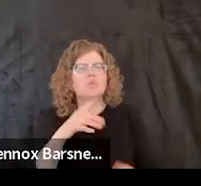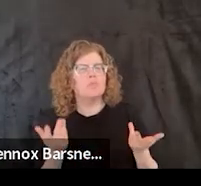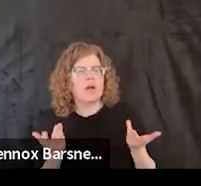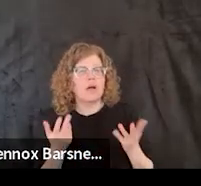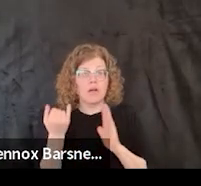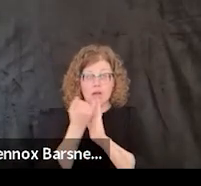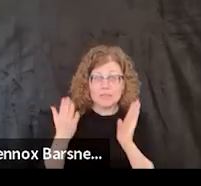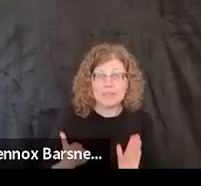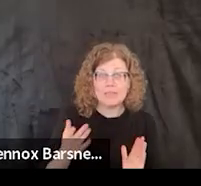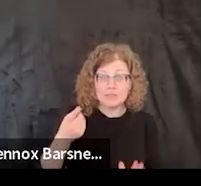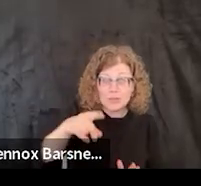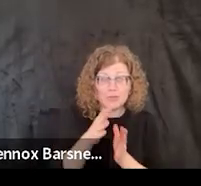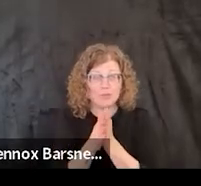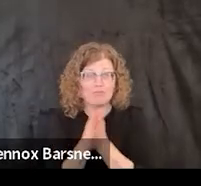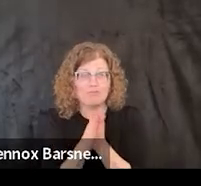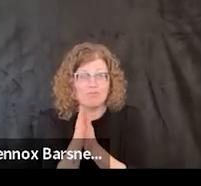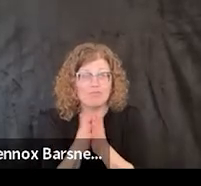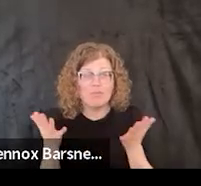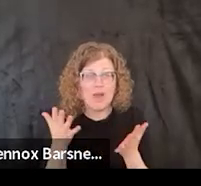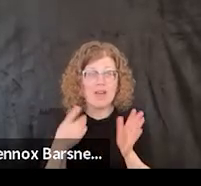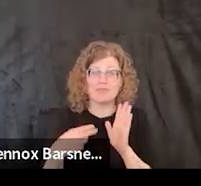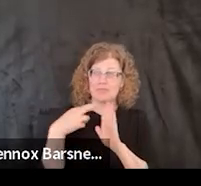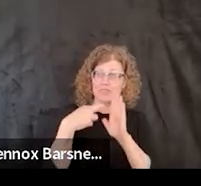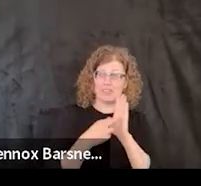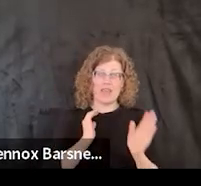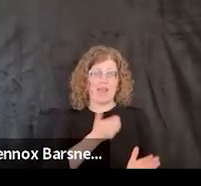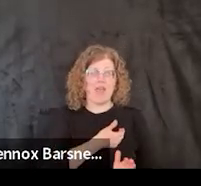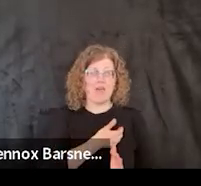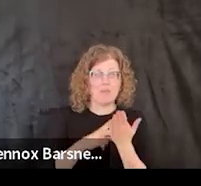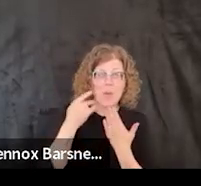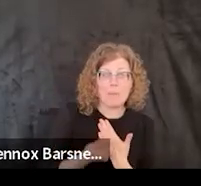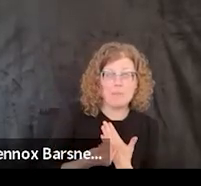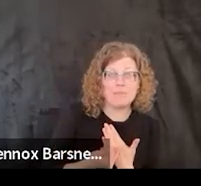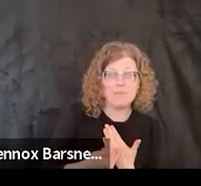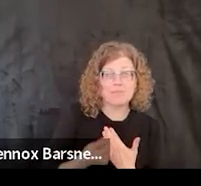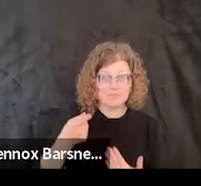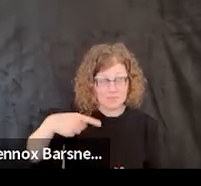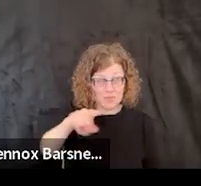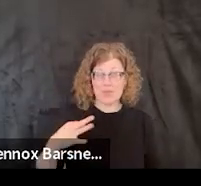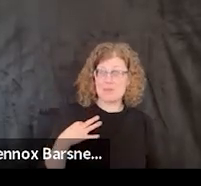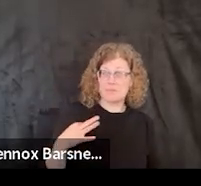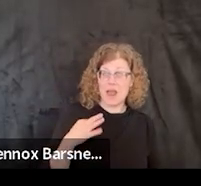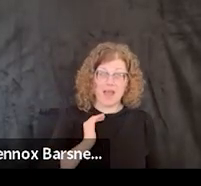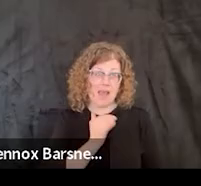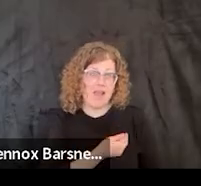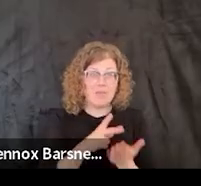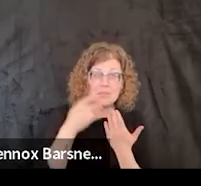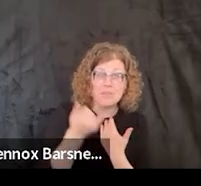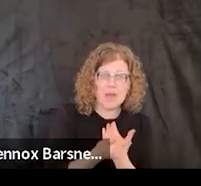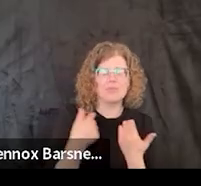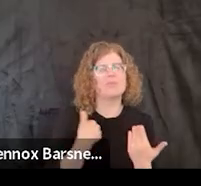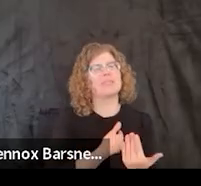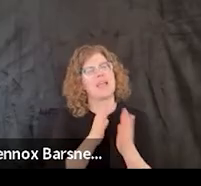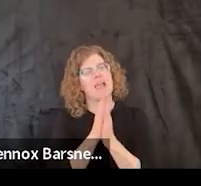programs? When applying to public grant programs like this one, we ask artists to consider